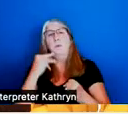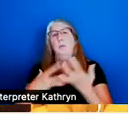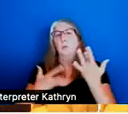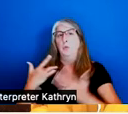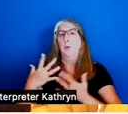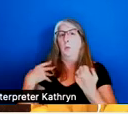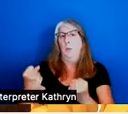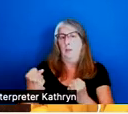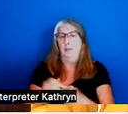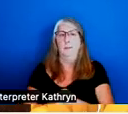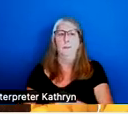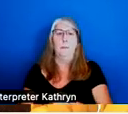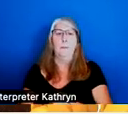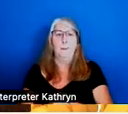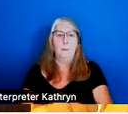and wellness.